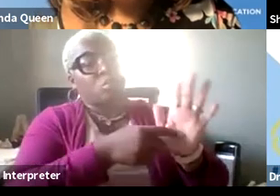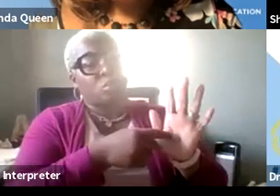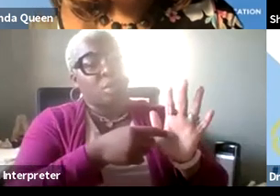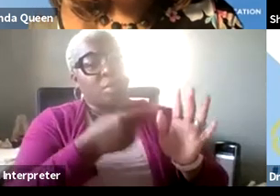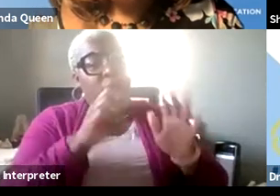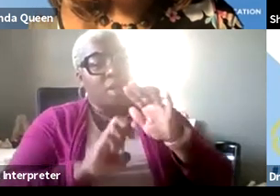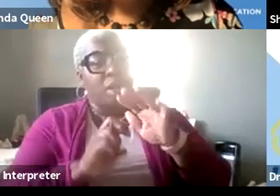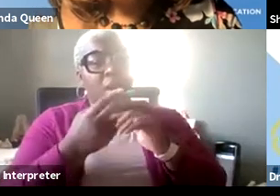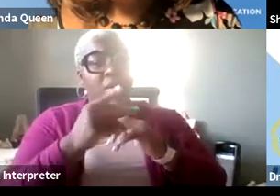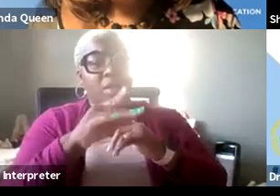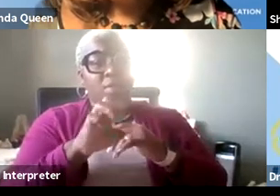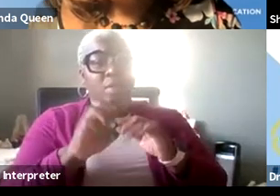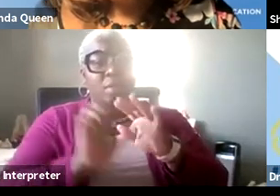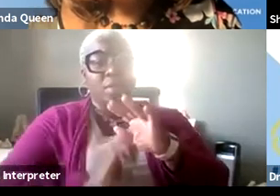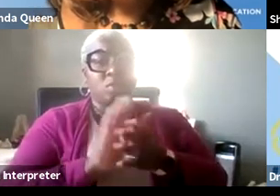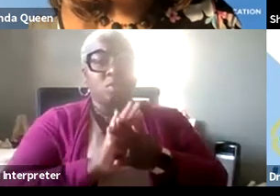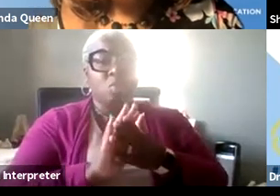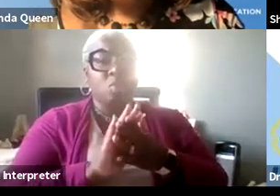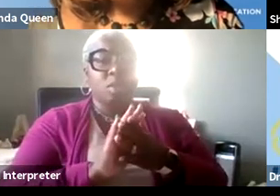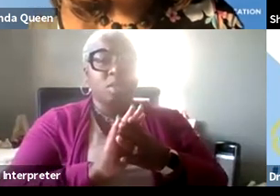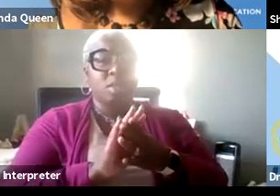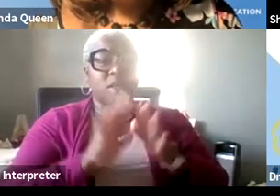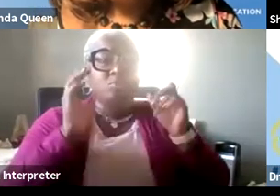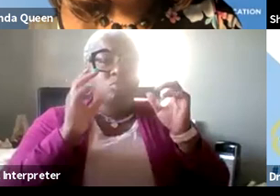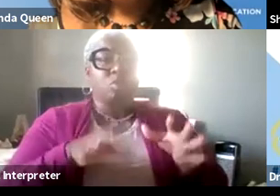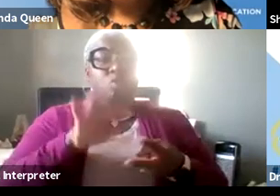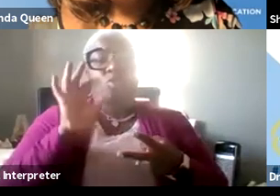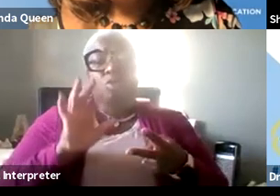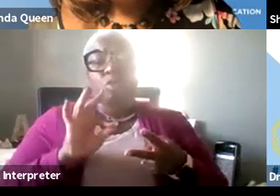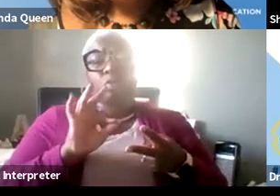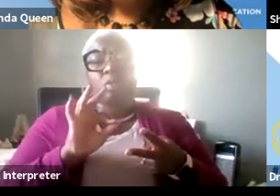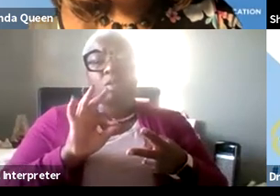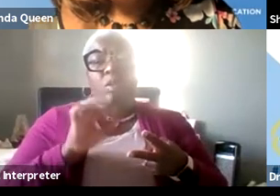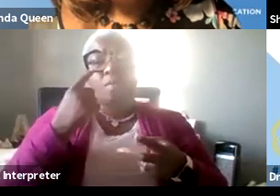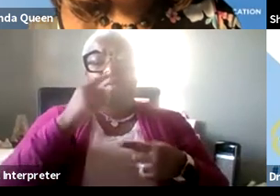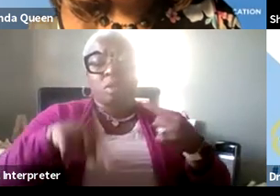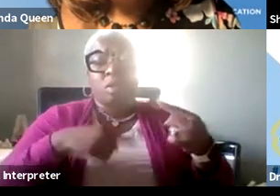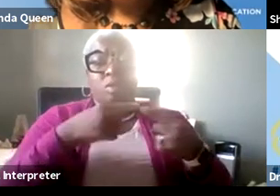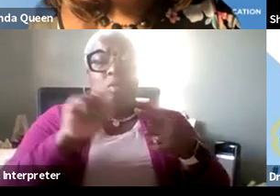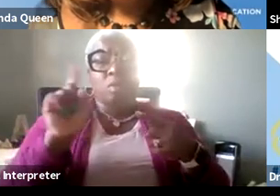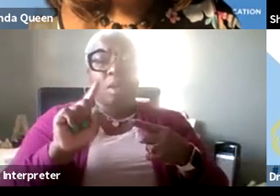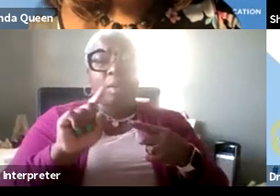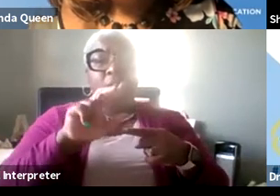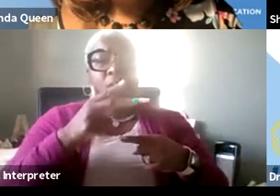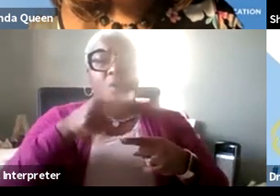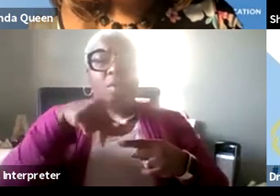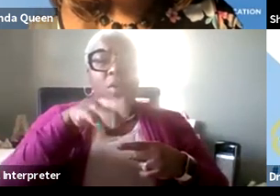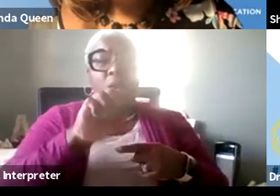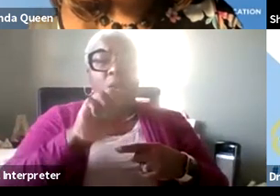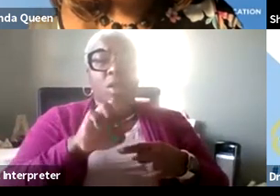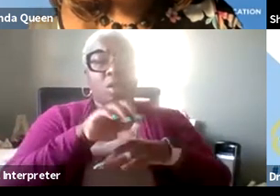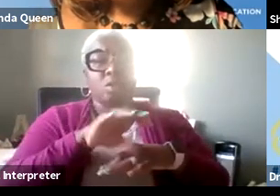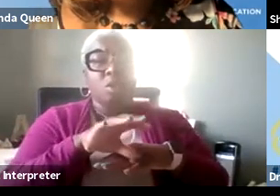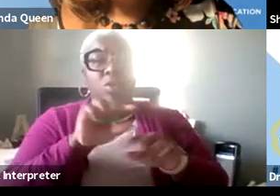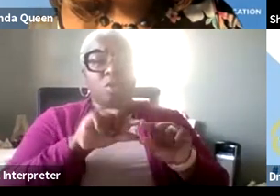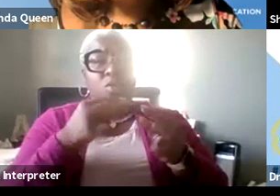was designated as a cycle one school by the independent third-party consulting group that